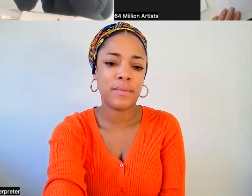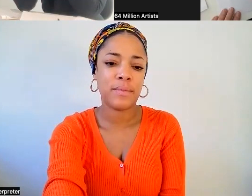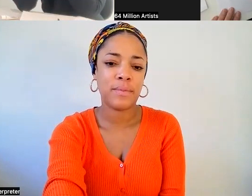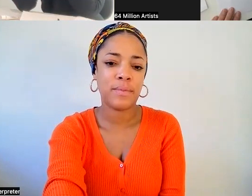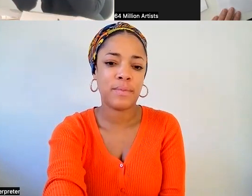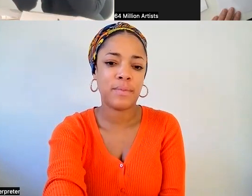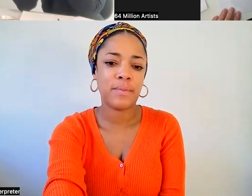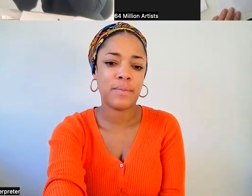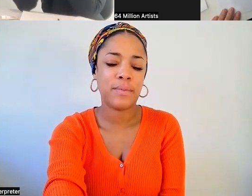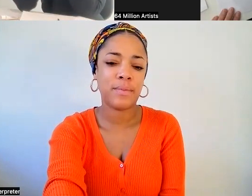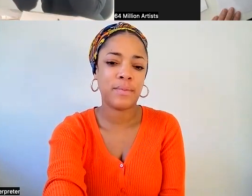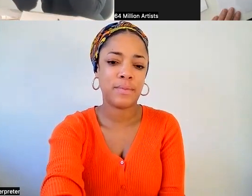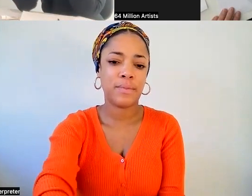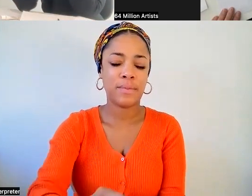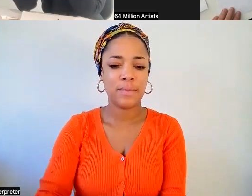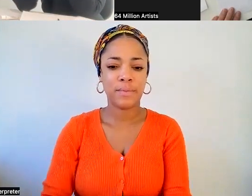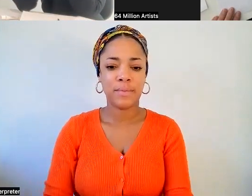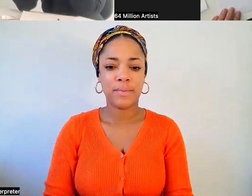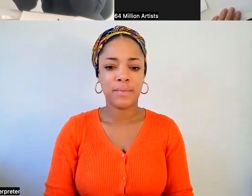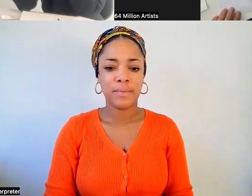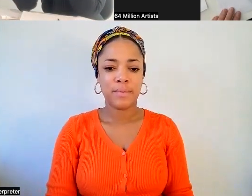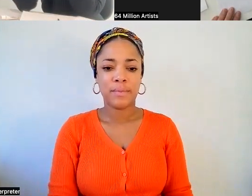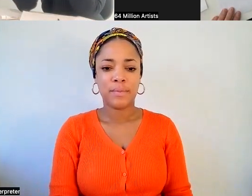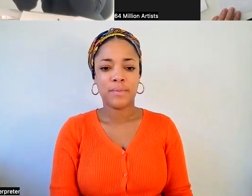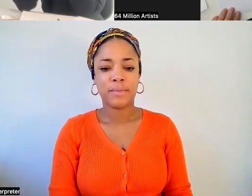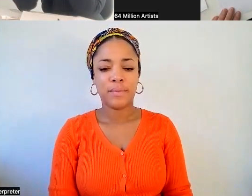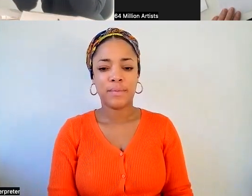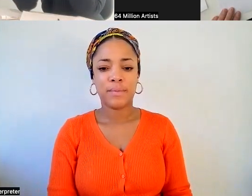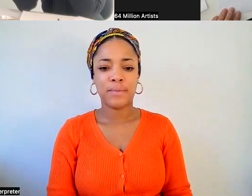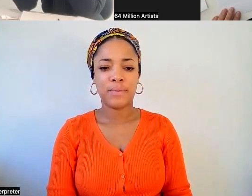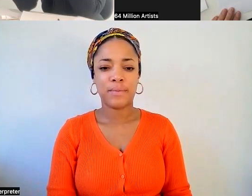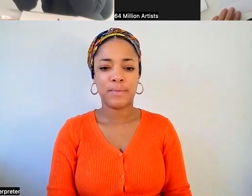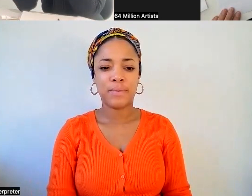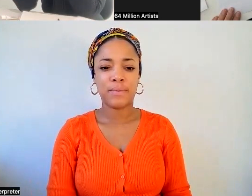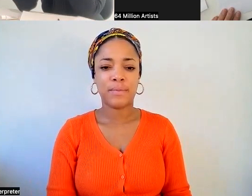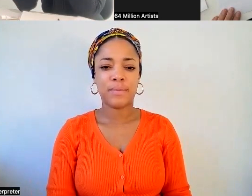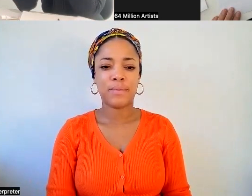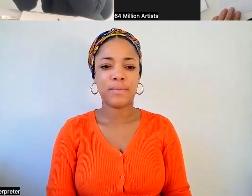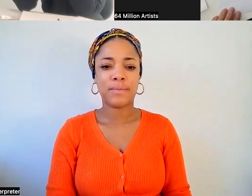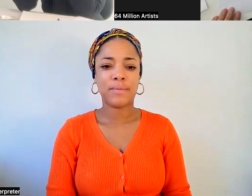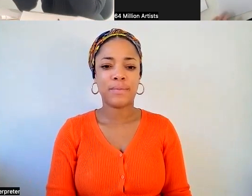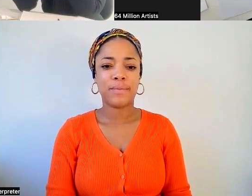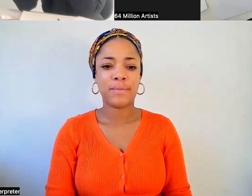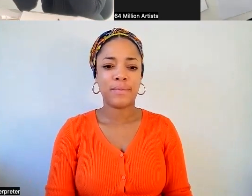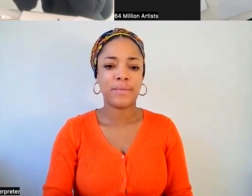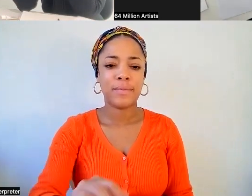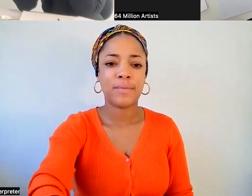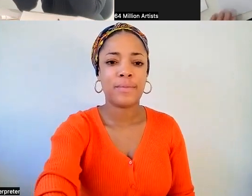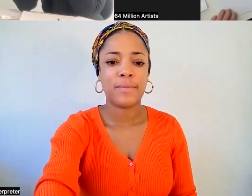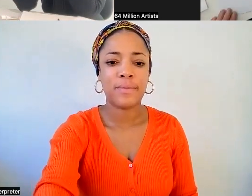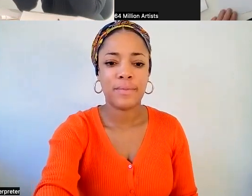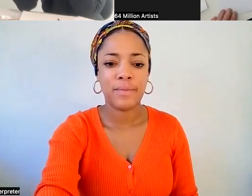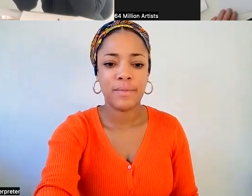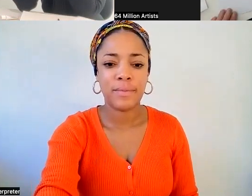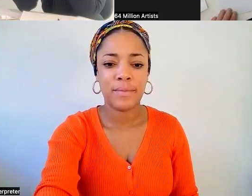would have under my cheek. Ah. So we don't know what it's made of because I wouldn't have known then myself. Yeah. But I knew it was under my